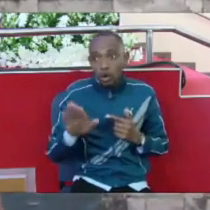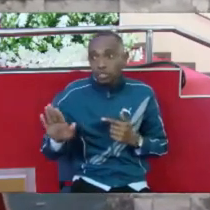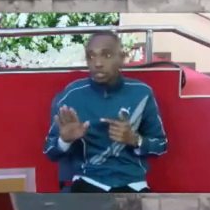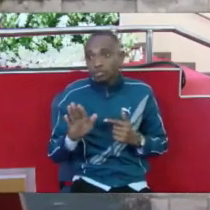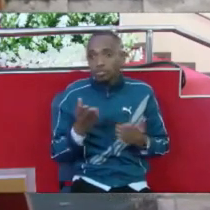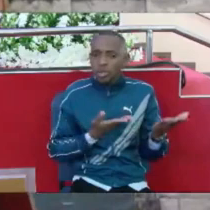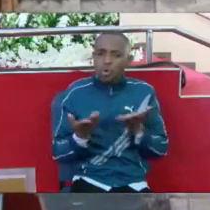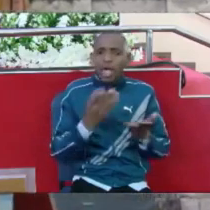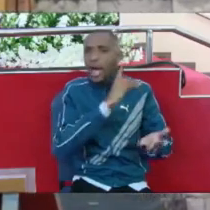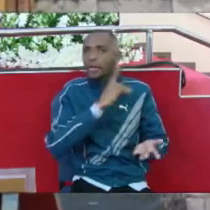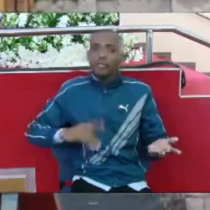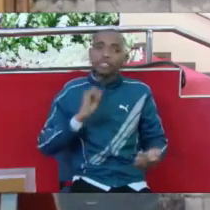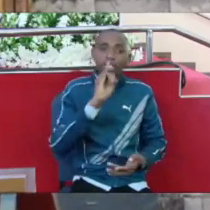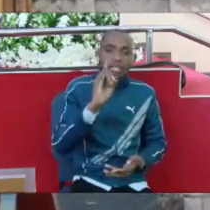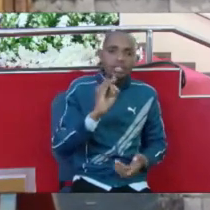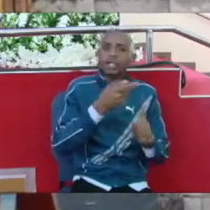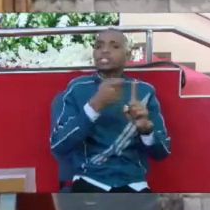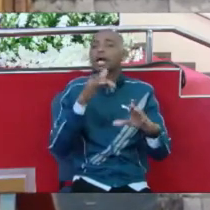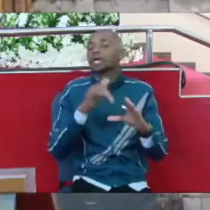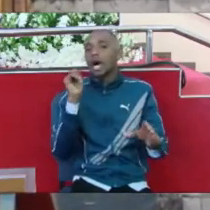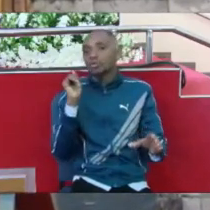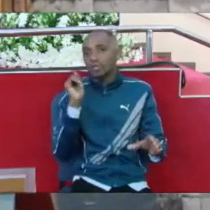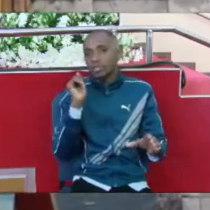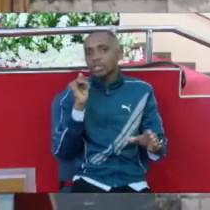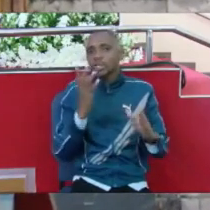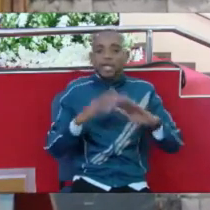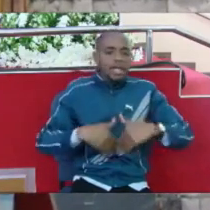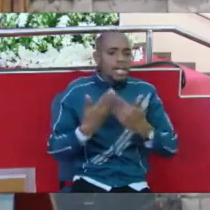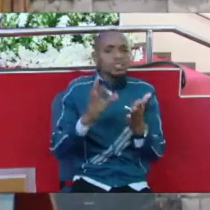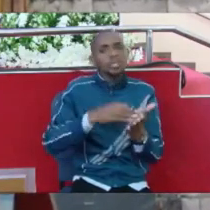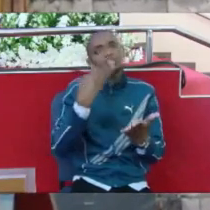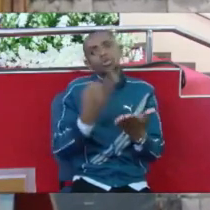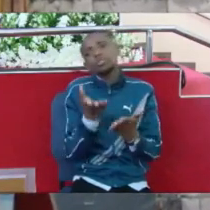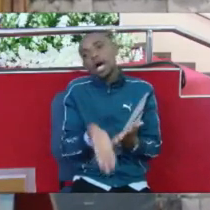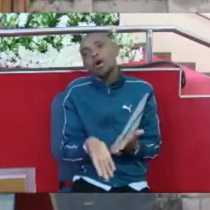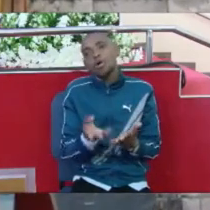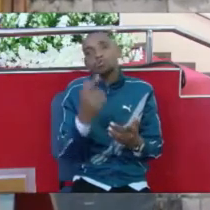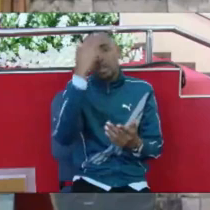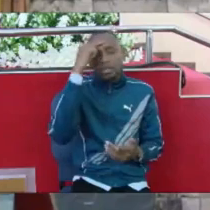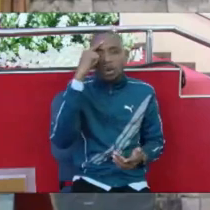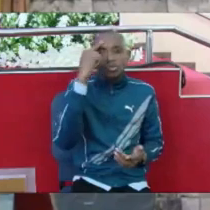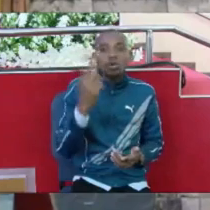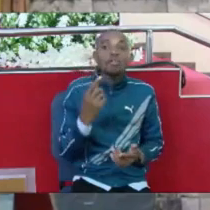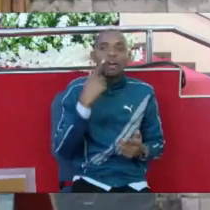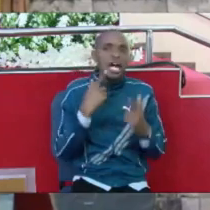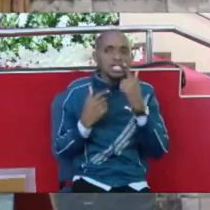is, where he's coming out, he has been brought down there because of lustful passion.